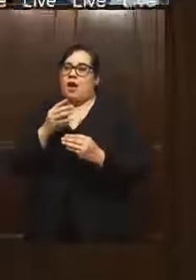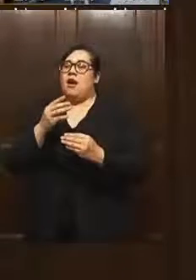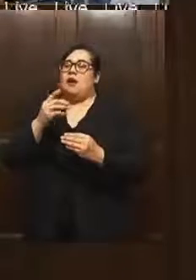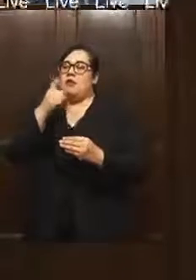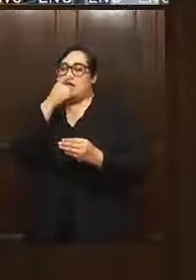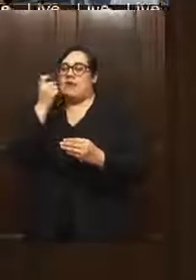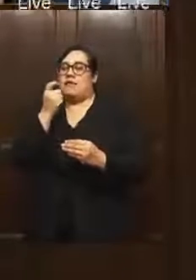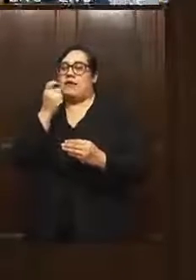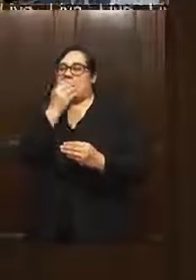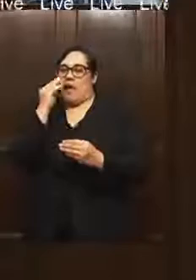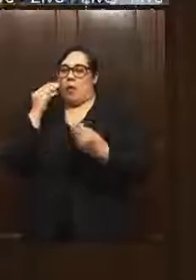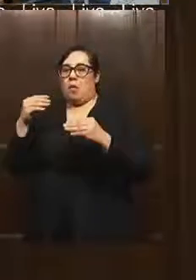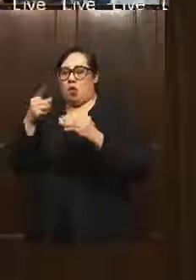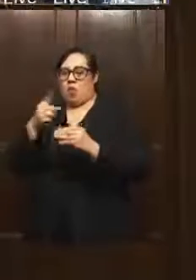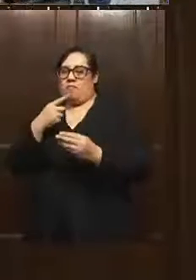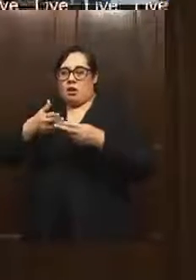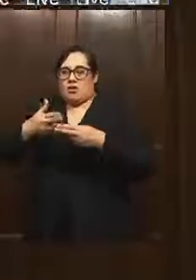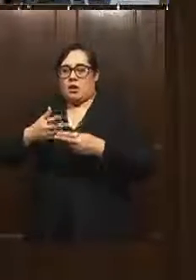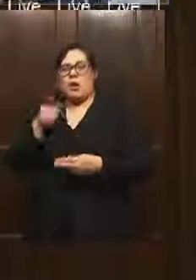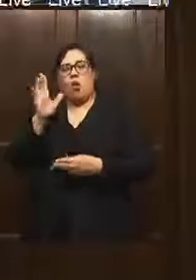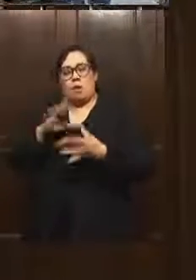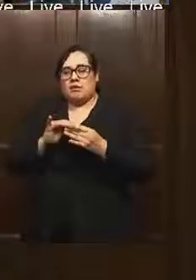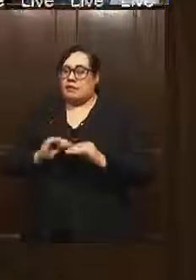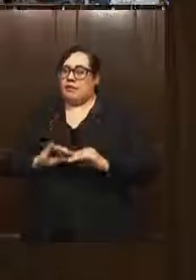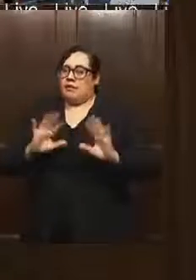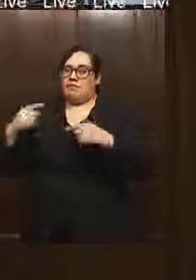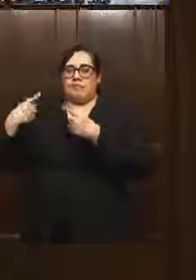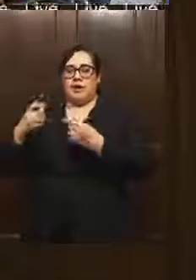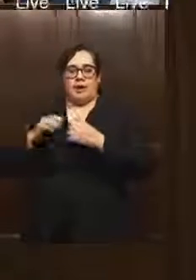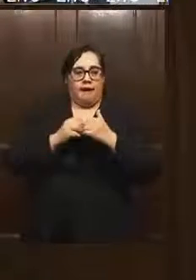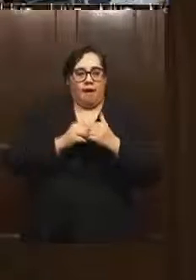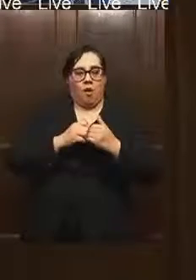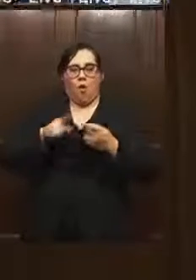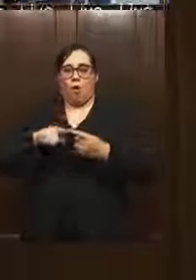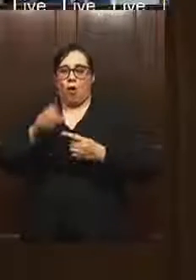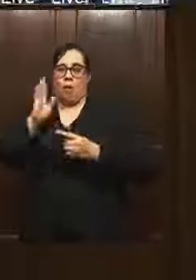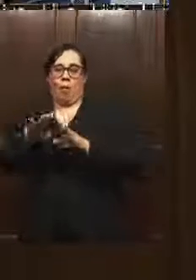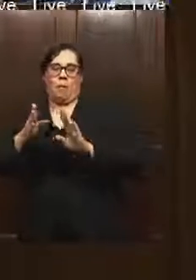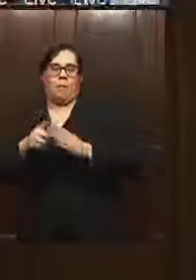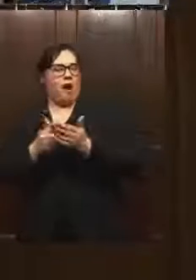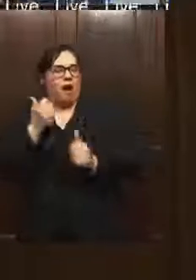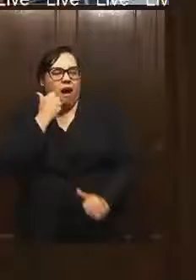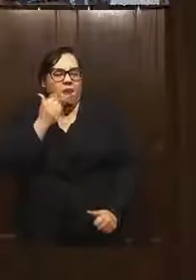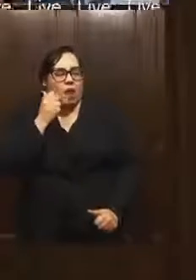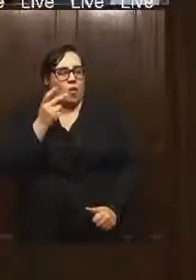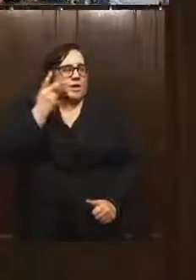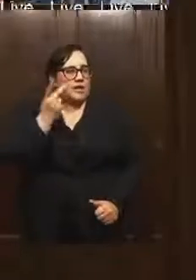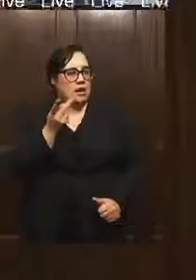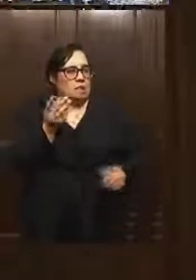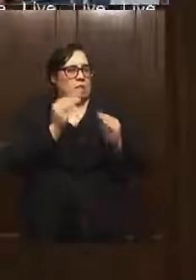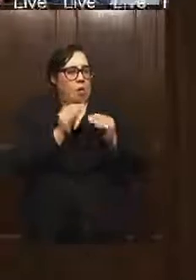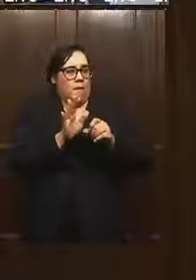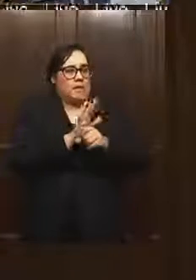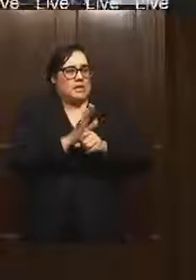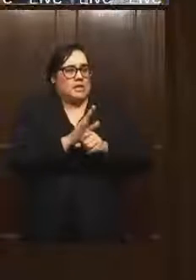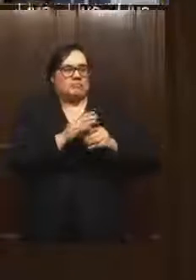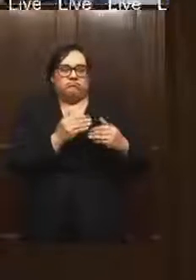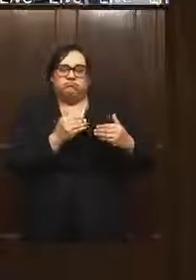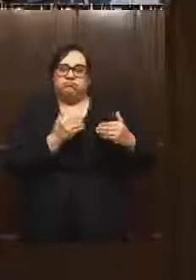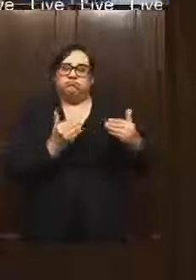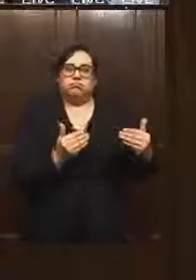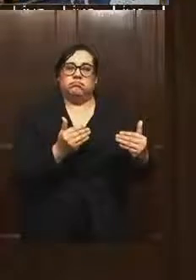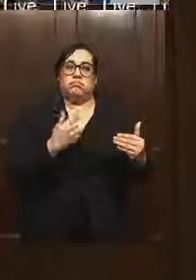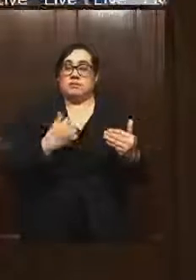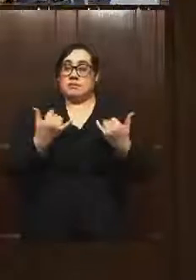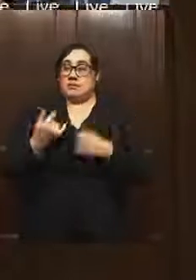you mentioned them. Your message has been clear about how and when we're going to reopen, but every day we're seeing more businesses moving forward.